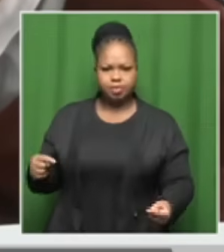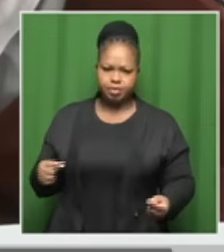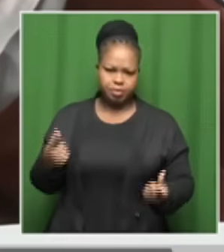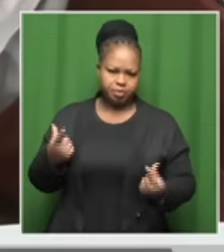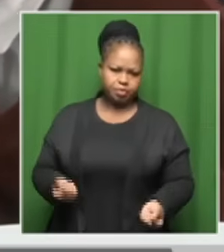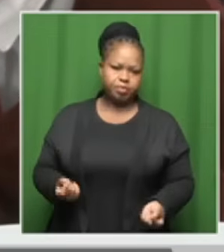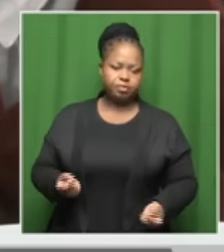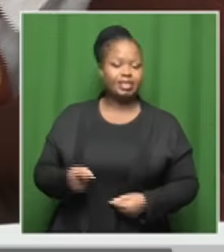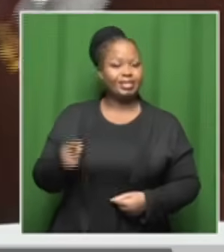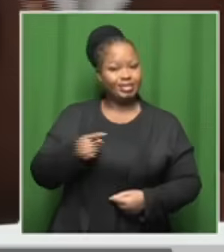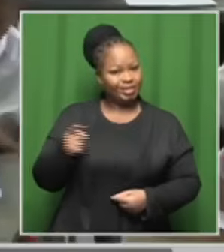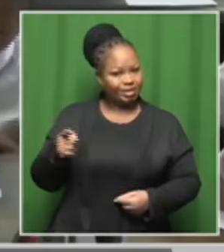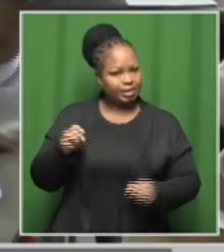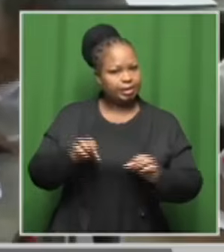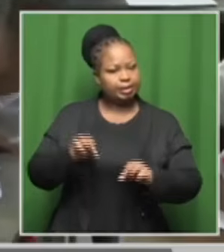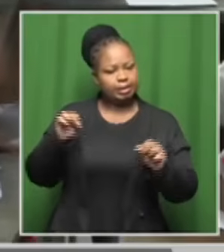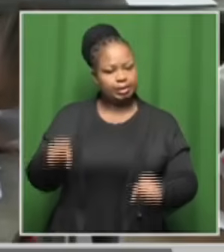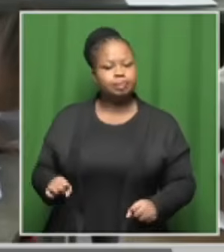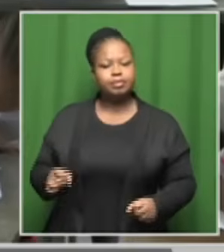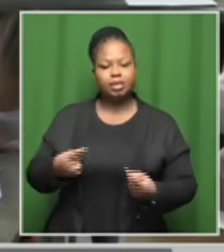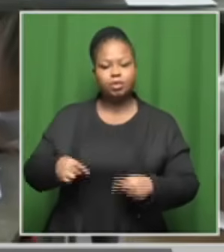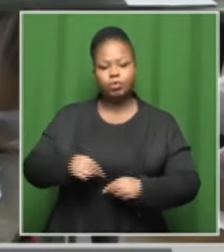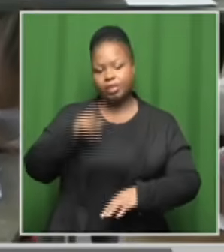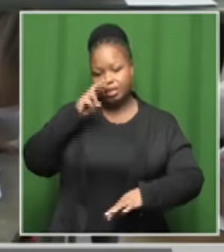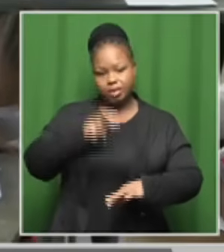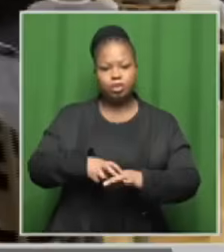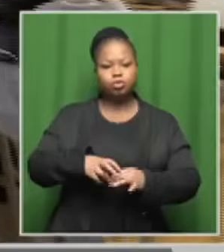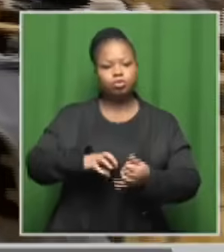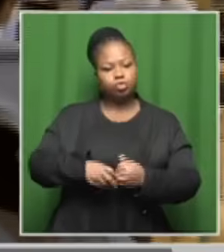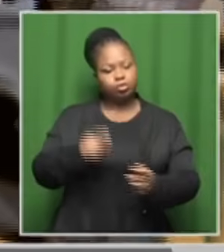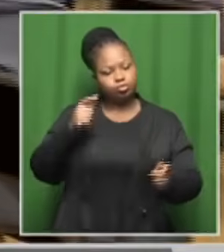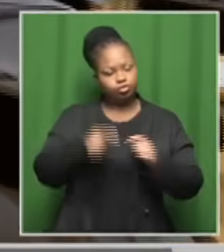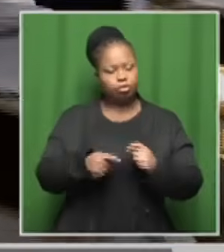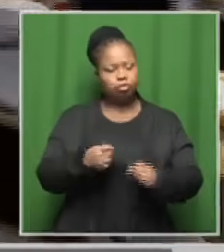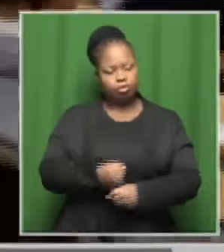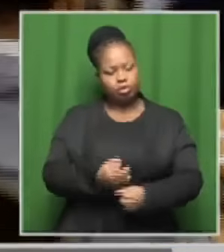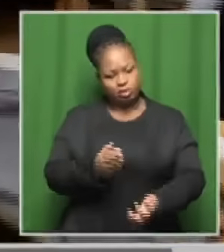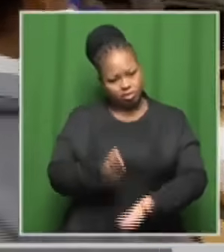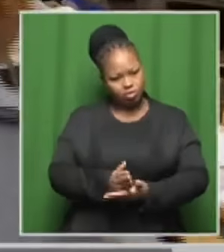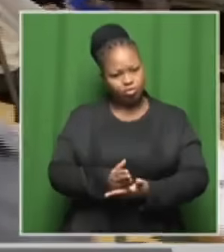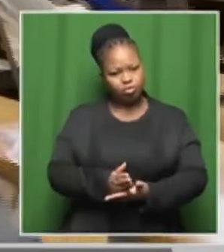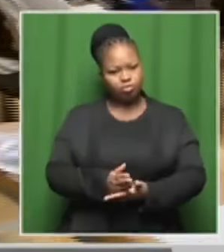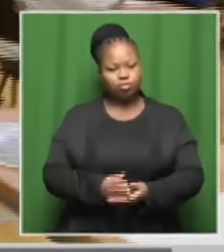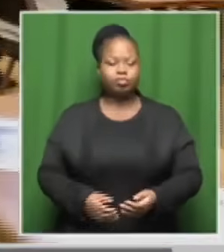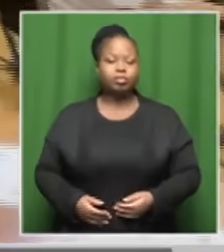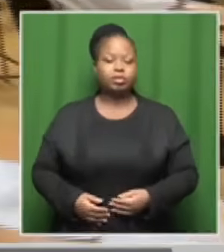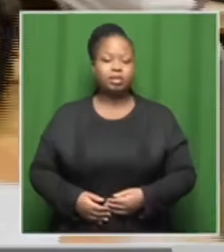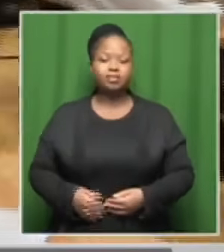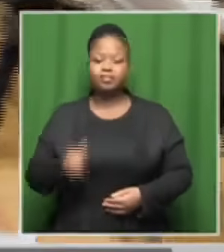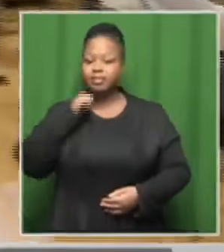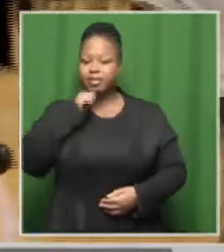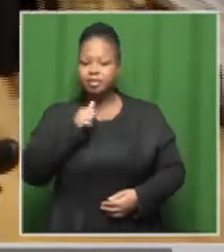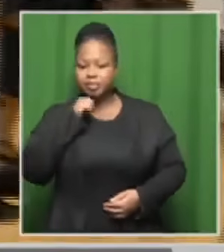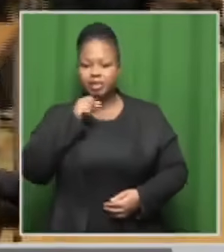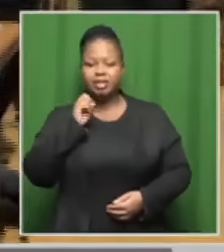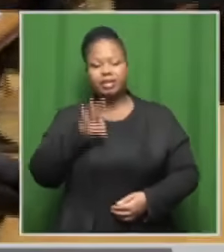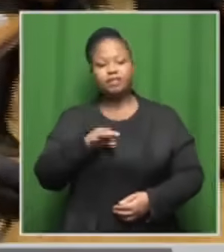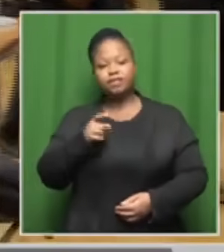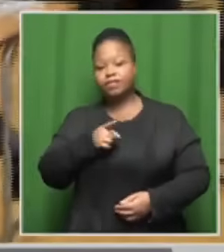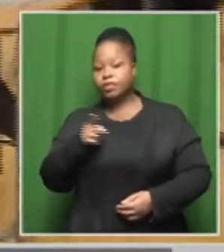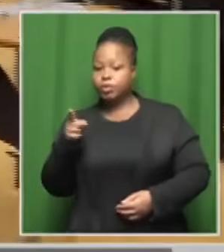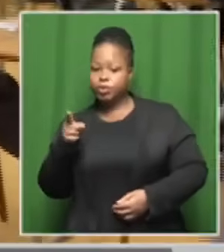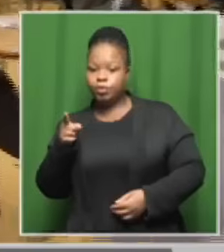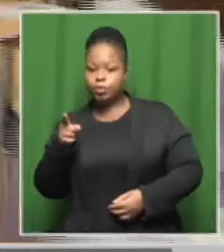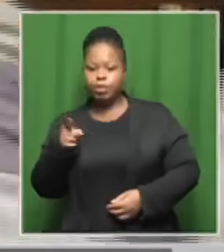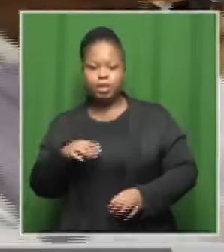And those are the systems that we need to put in place to make sure that whether you are in